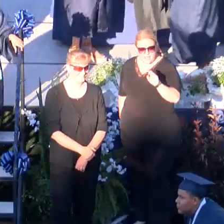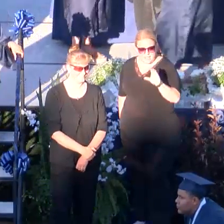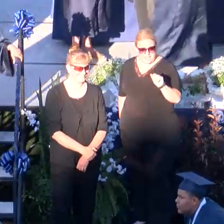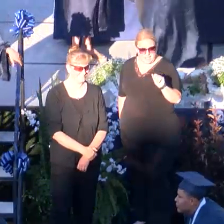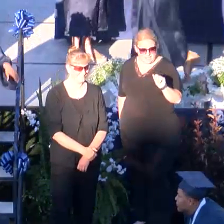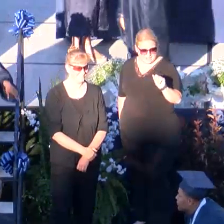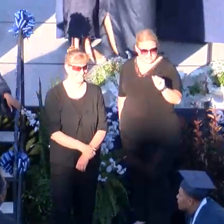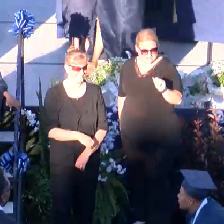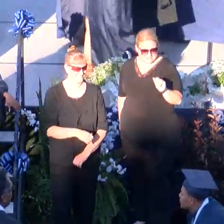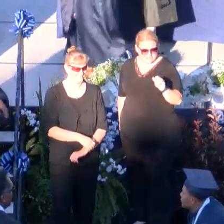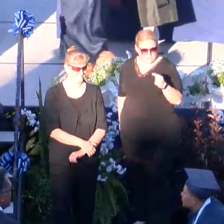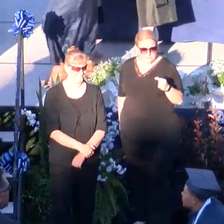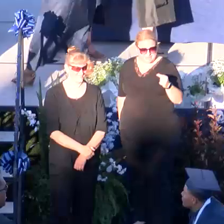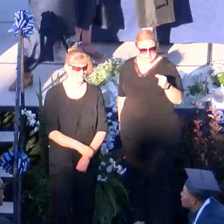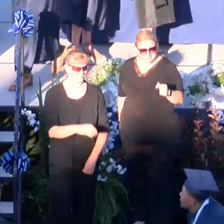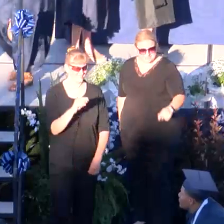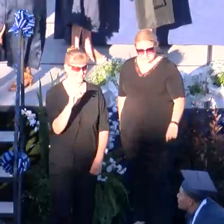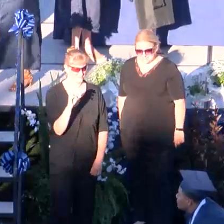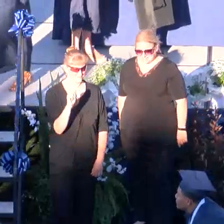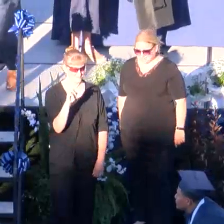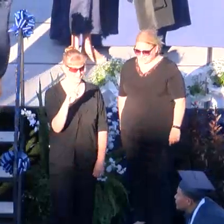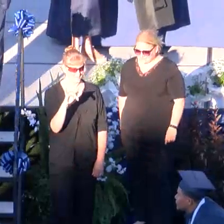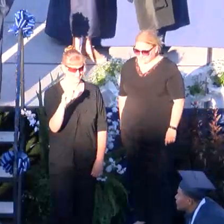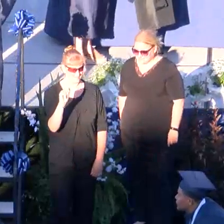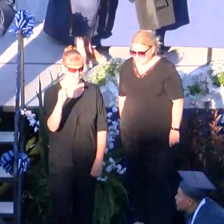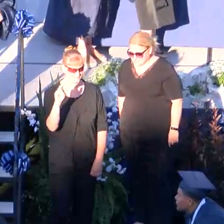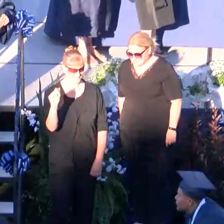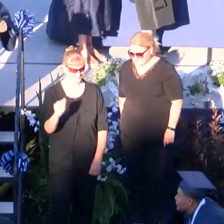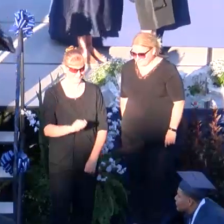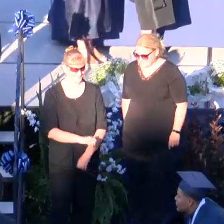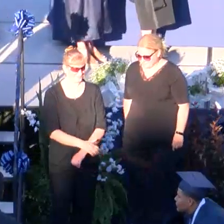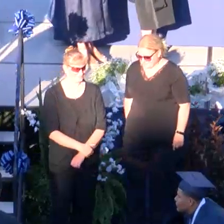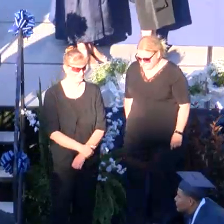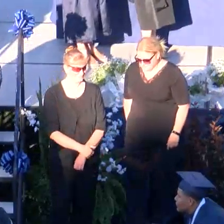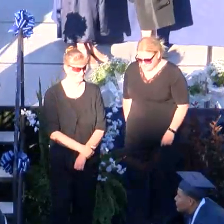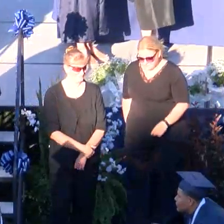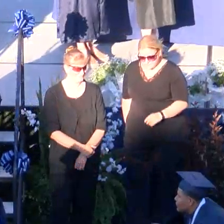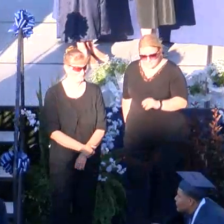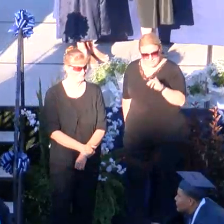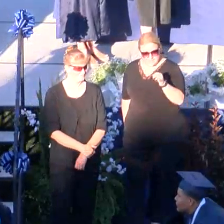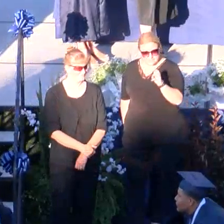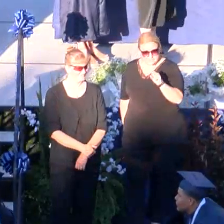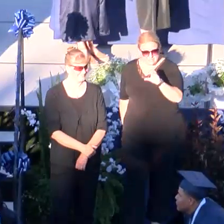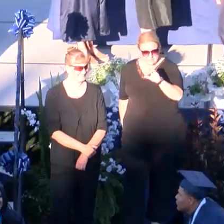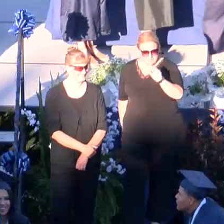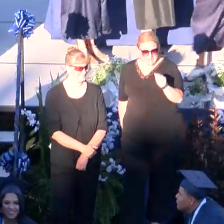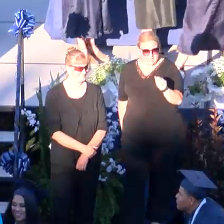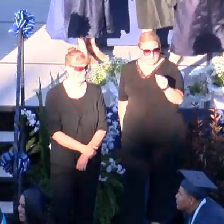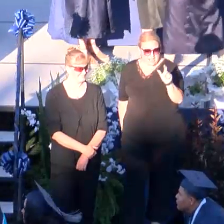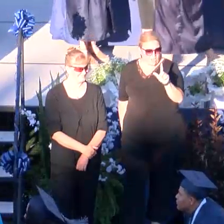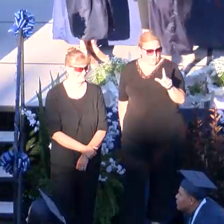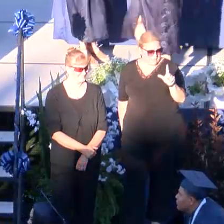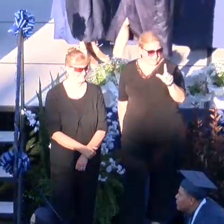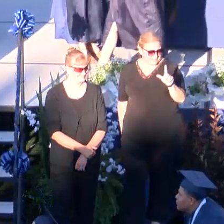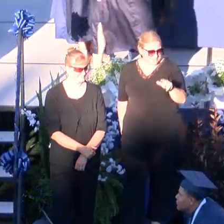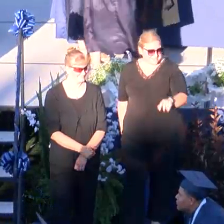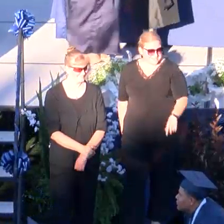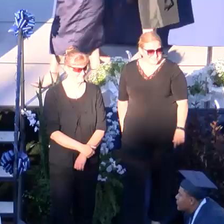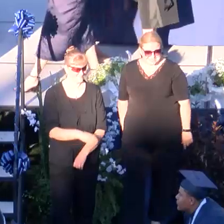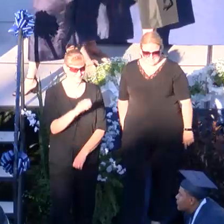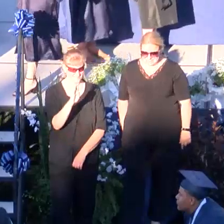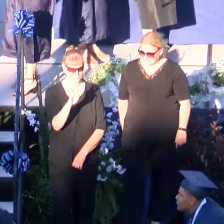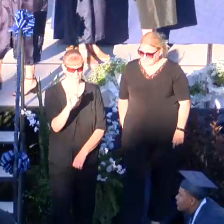Guzman. Mariana Garcia. Jessica Nayeli Lopez.